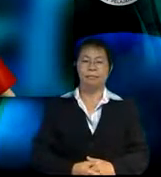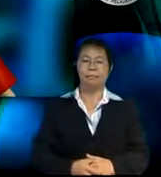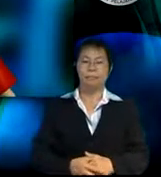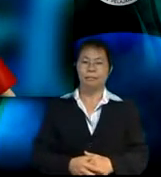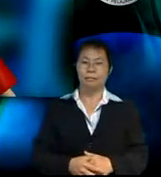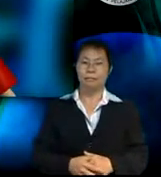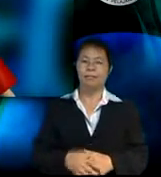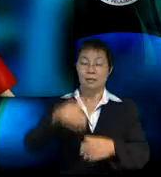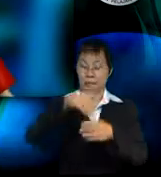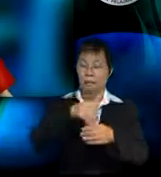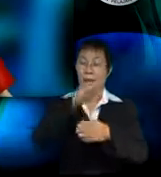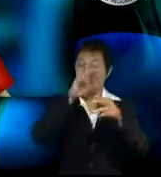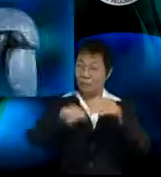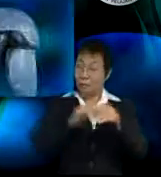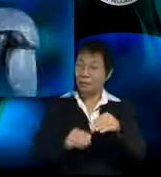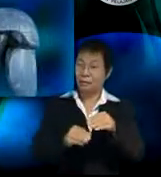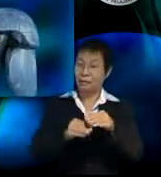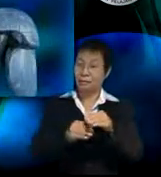in electrolysis?